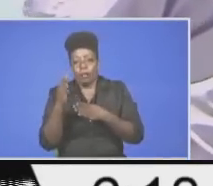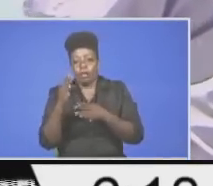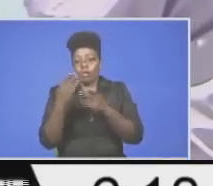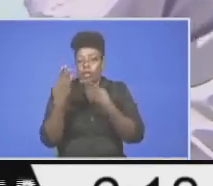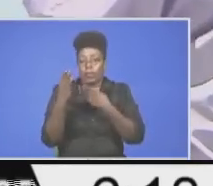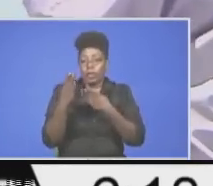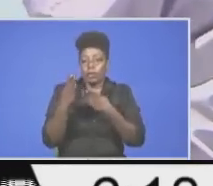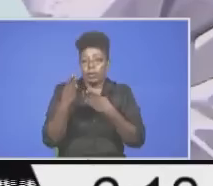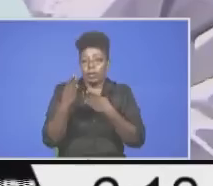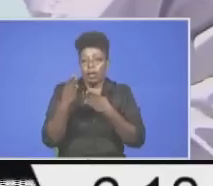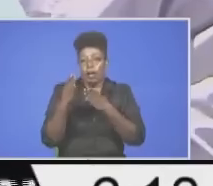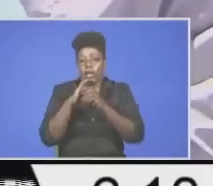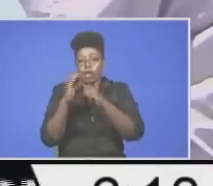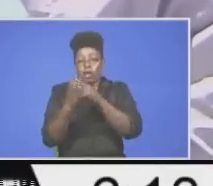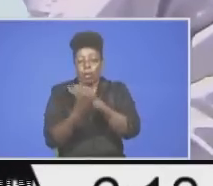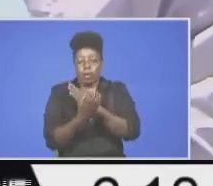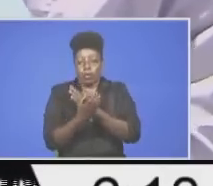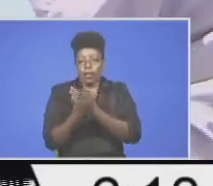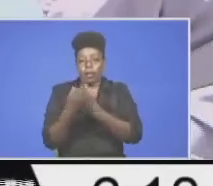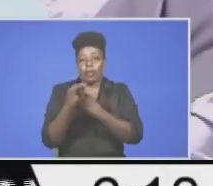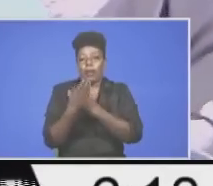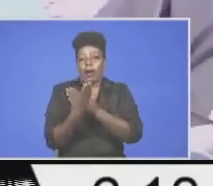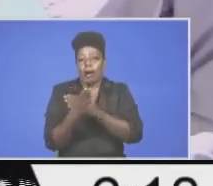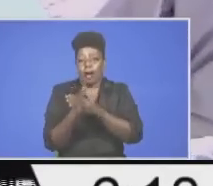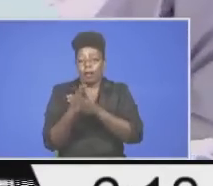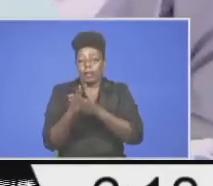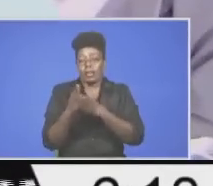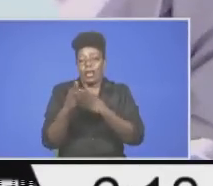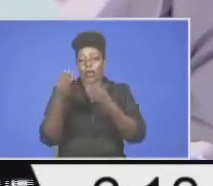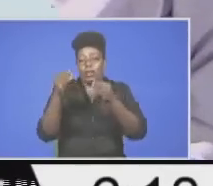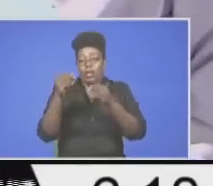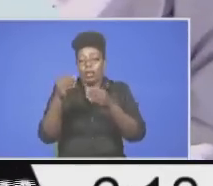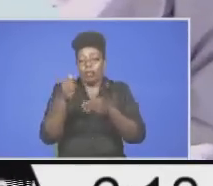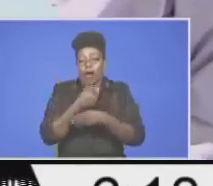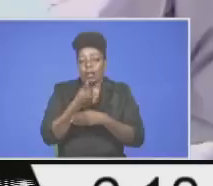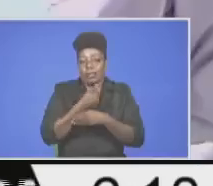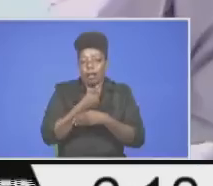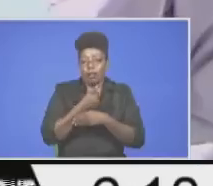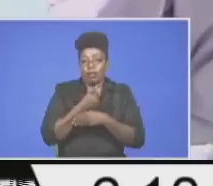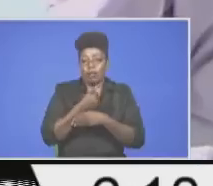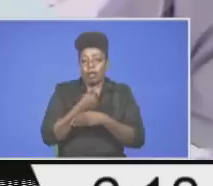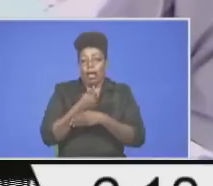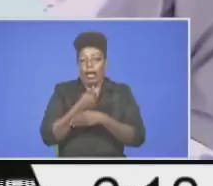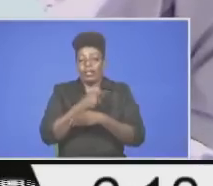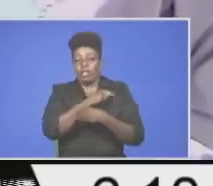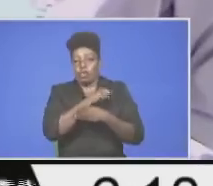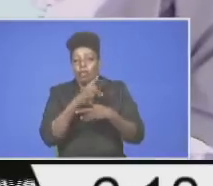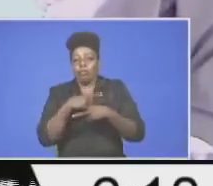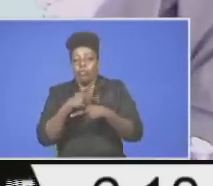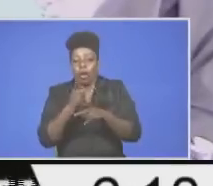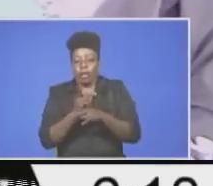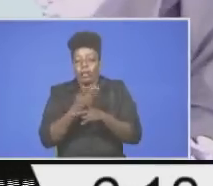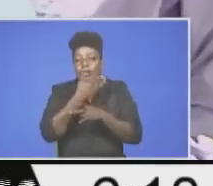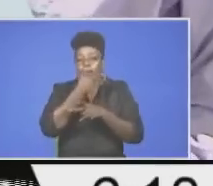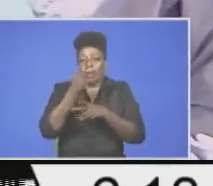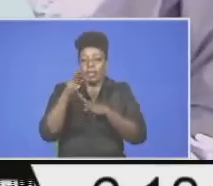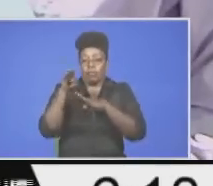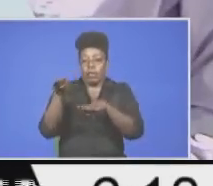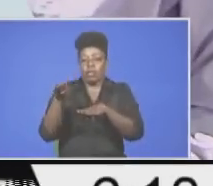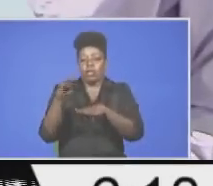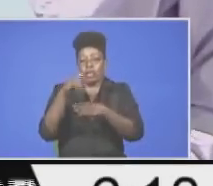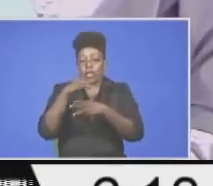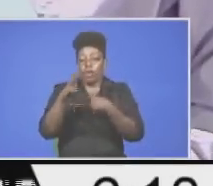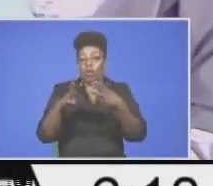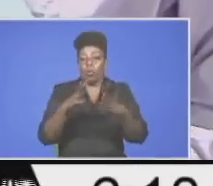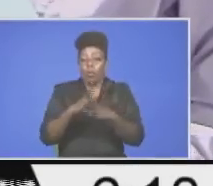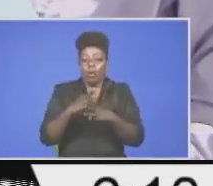people of the Commonwealth of the Bahamas, and definitely we're selling ourselves in terms of a tourism product, the best beaches in the world, and this gives us the